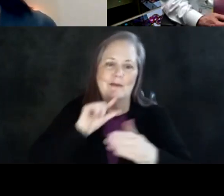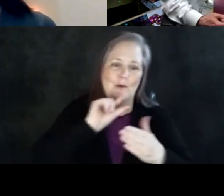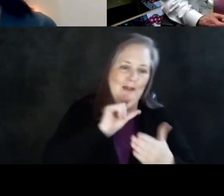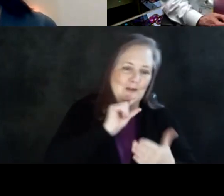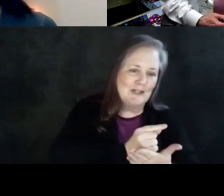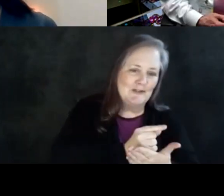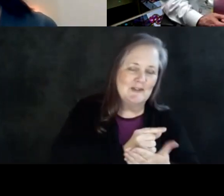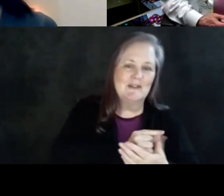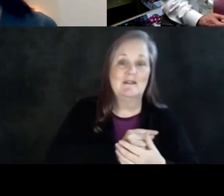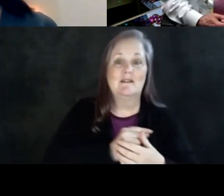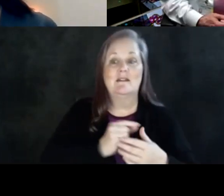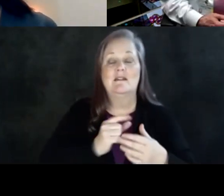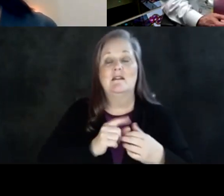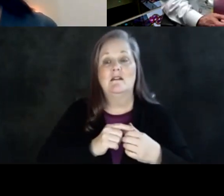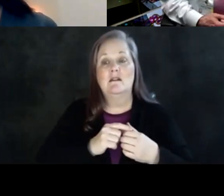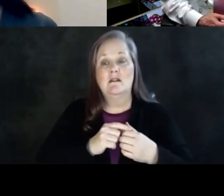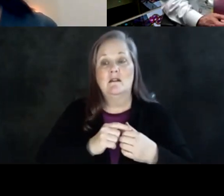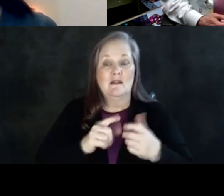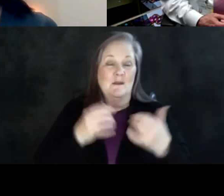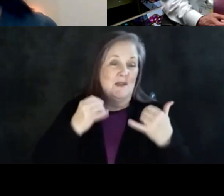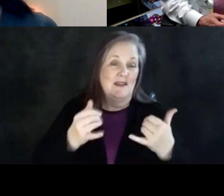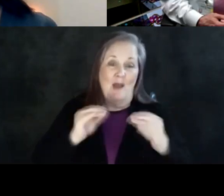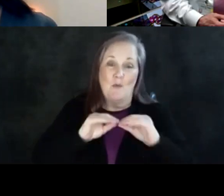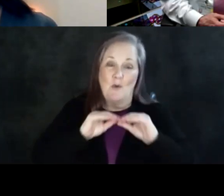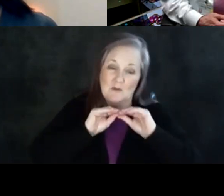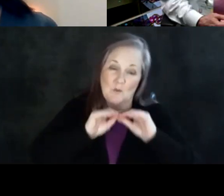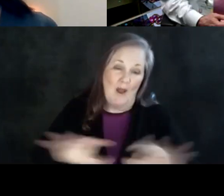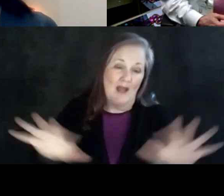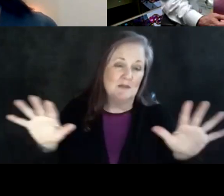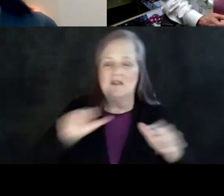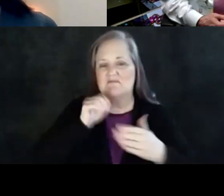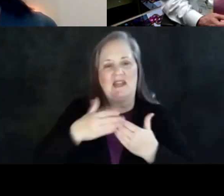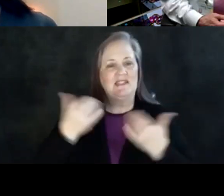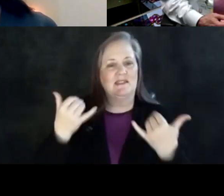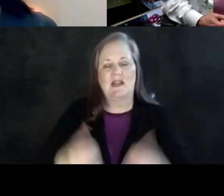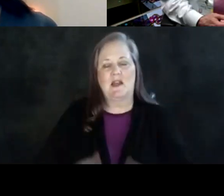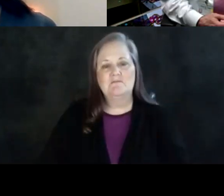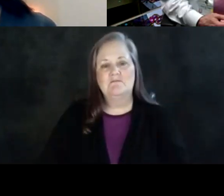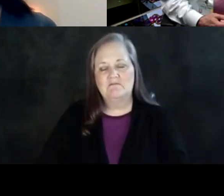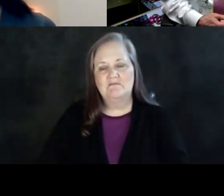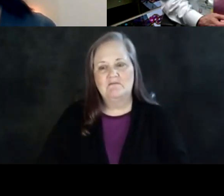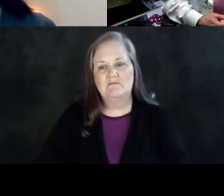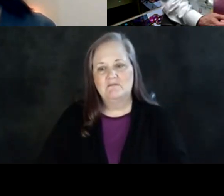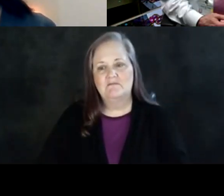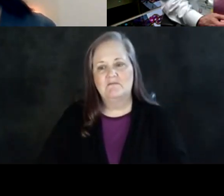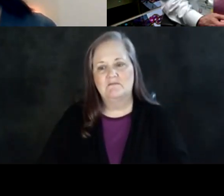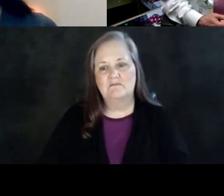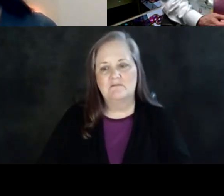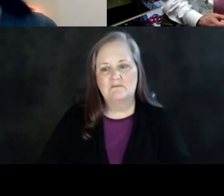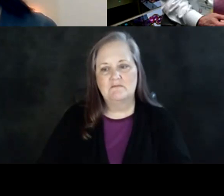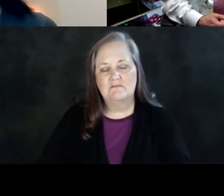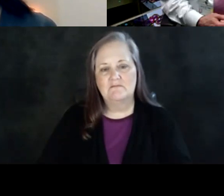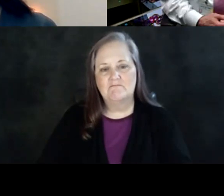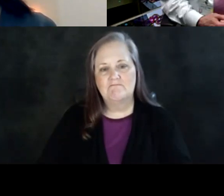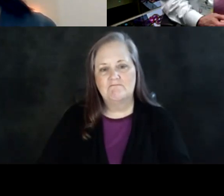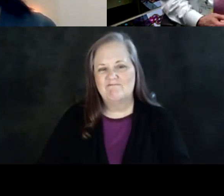graduation. But after it was more widespread, it was not that easy to make those determinations. So